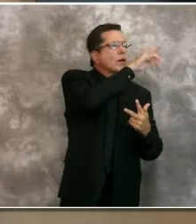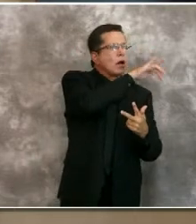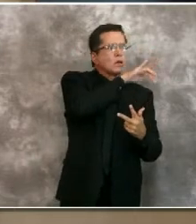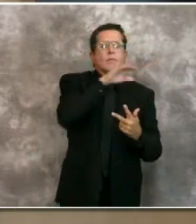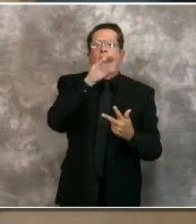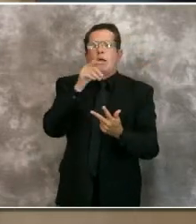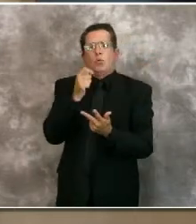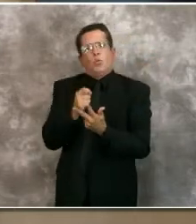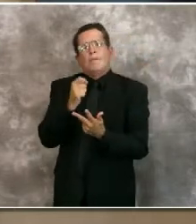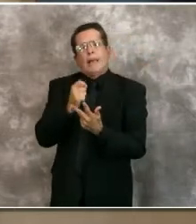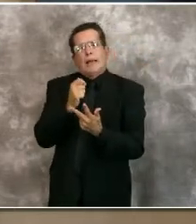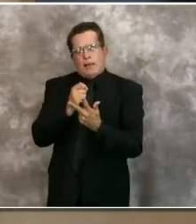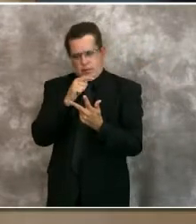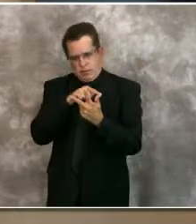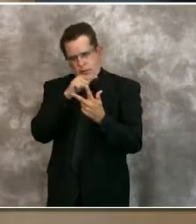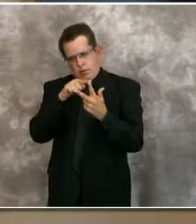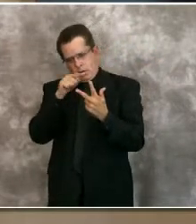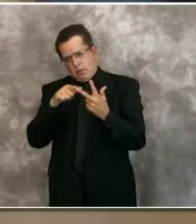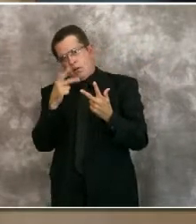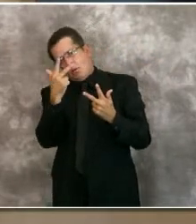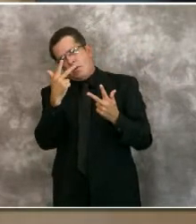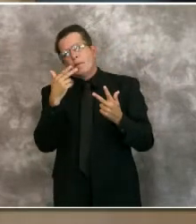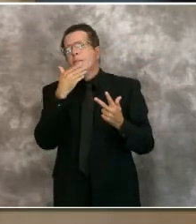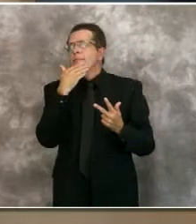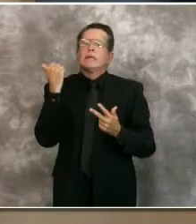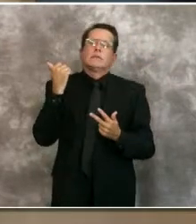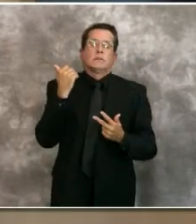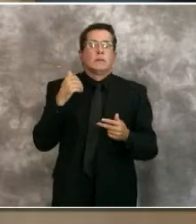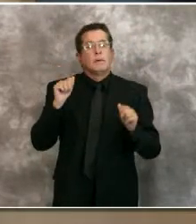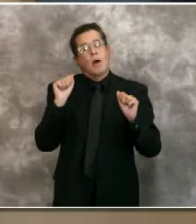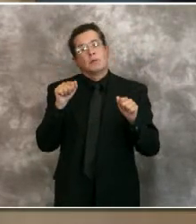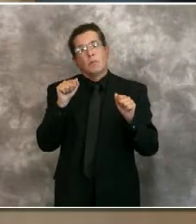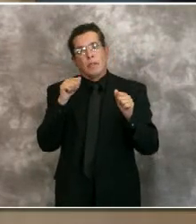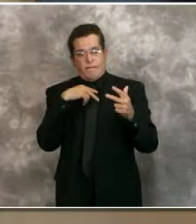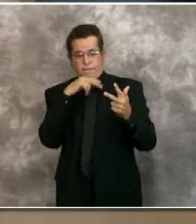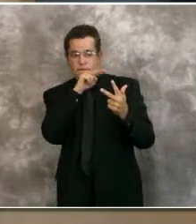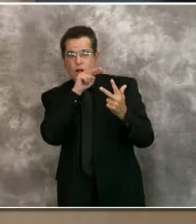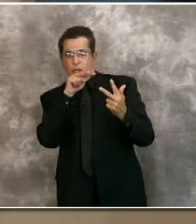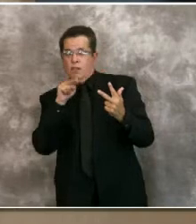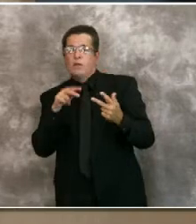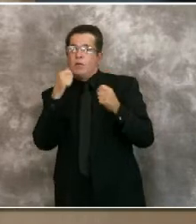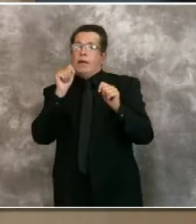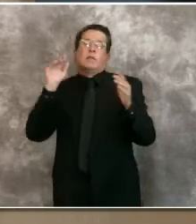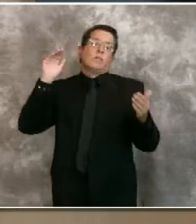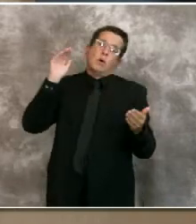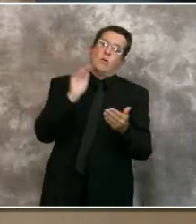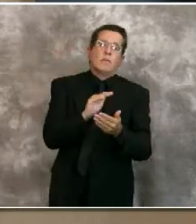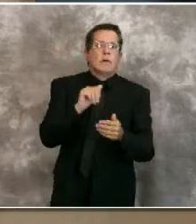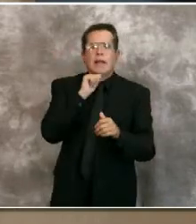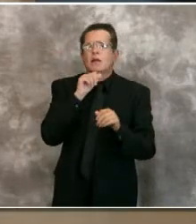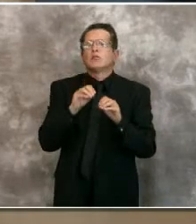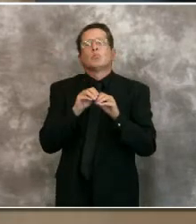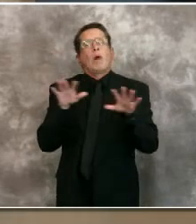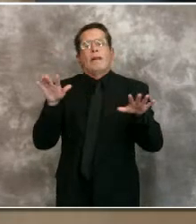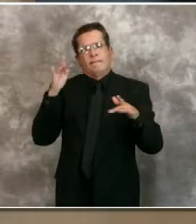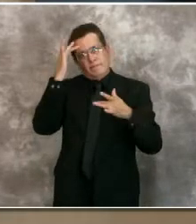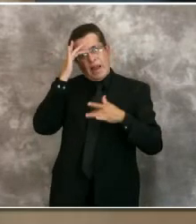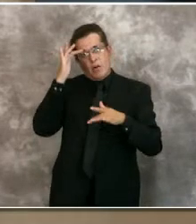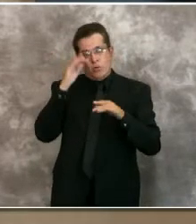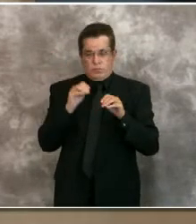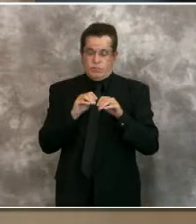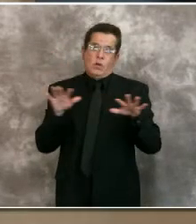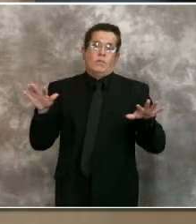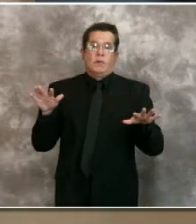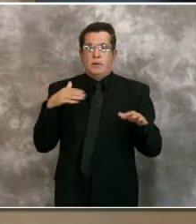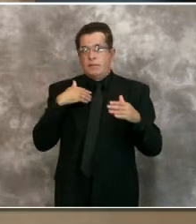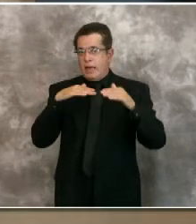think give us the best opportunity at being able to manage or contain the spread of coronavirus in a way that keeps us